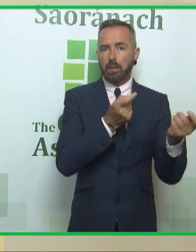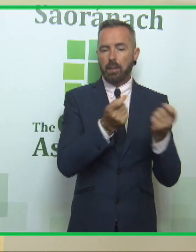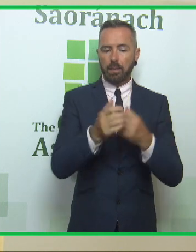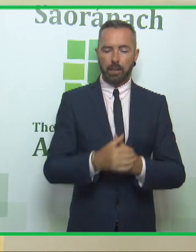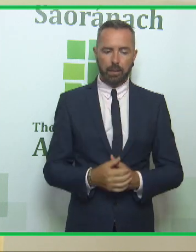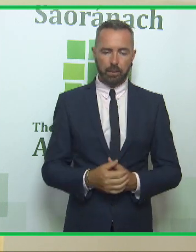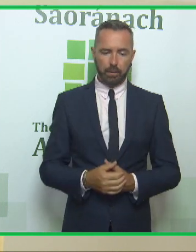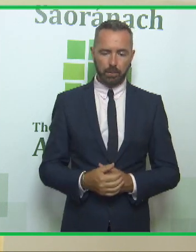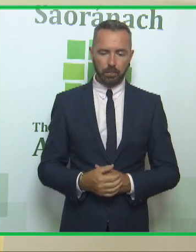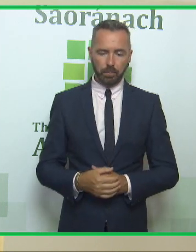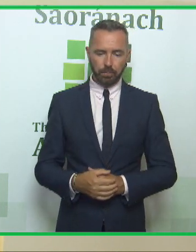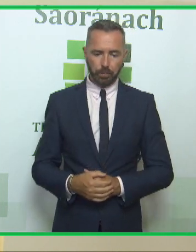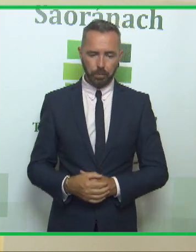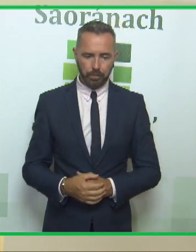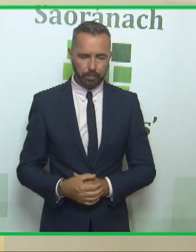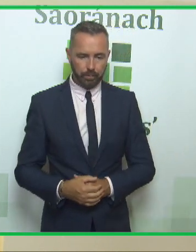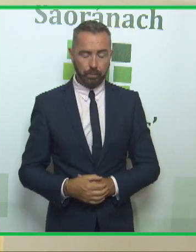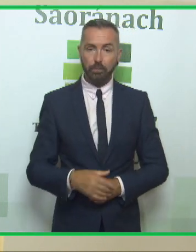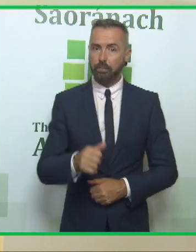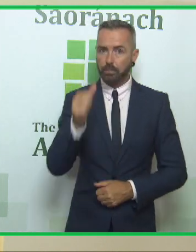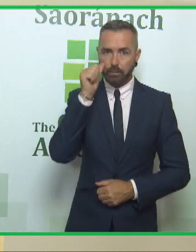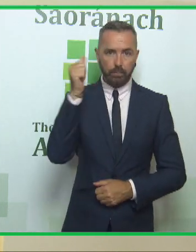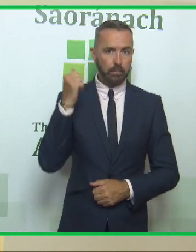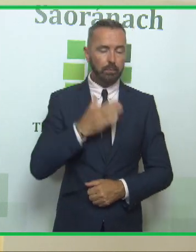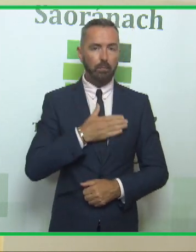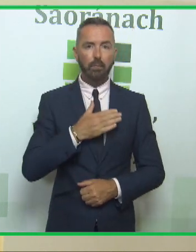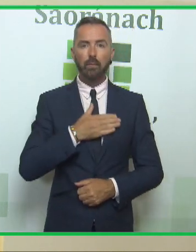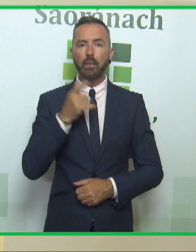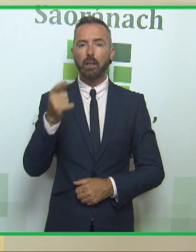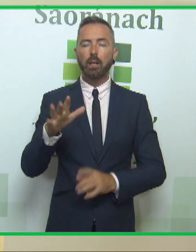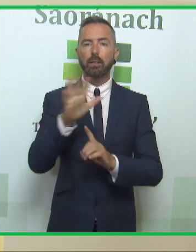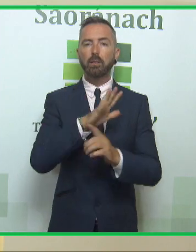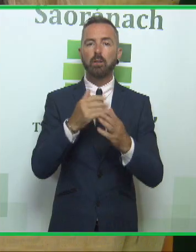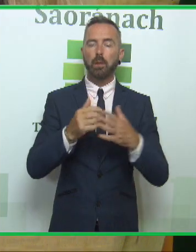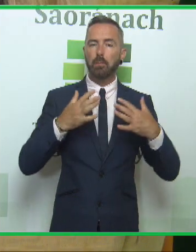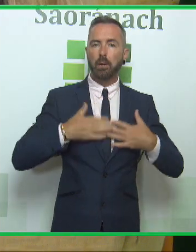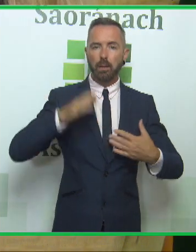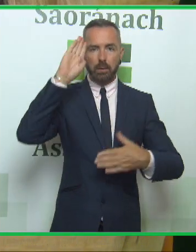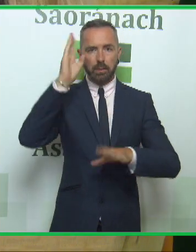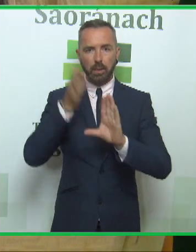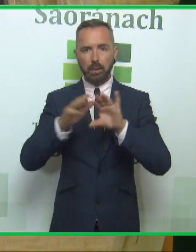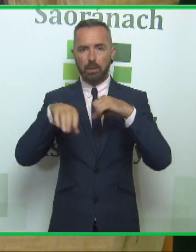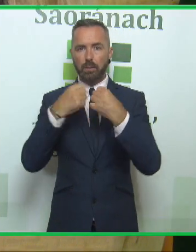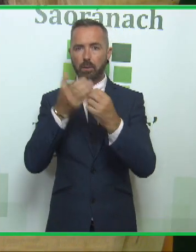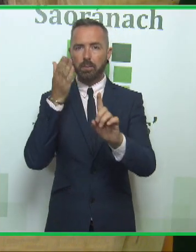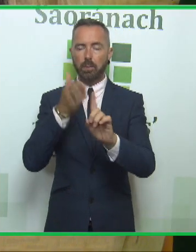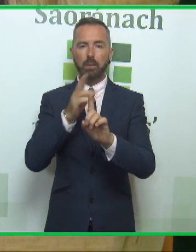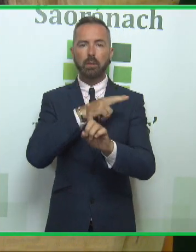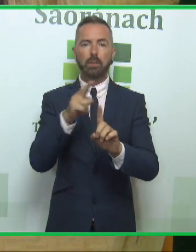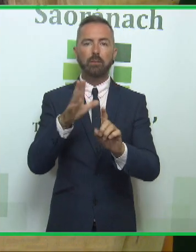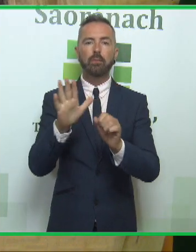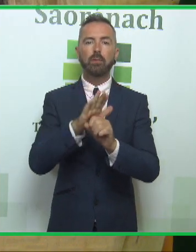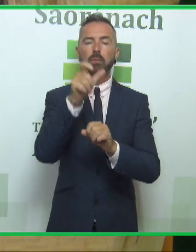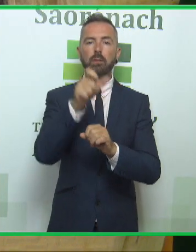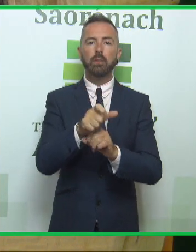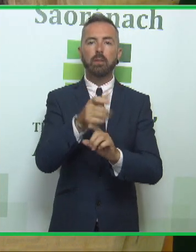the emphasis yesterday on biopsychosocial approaches and that there needs to be a whole person approach. And so it's not just a treatment intervention, it's the follow